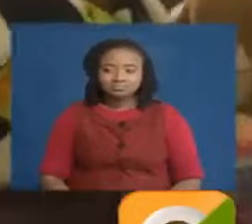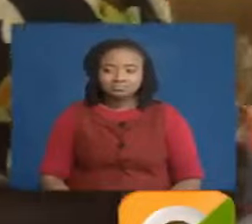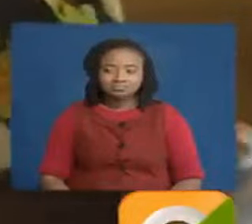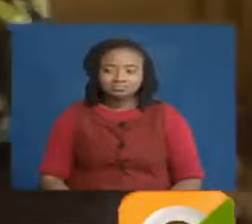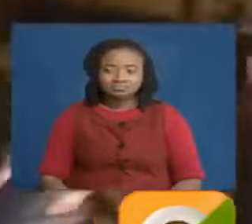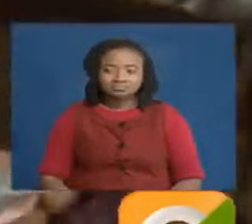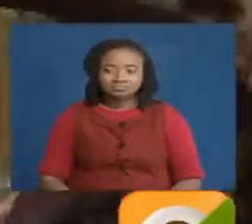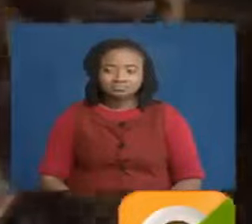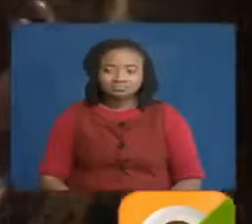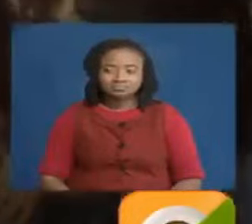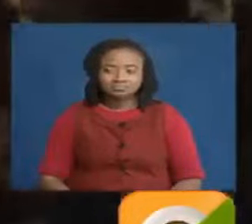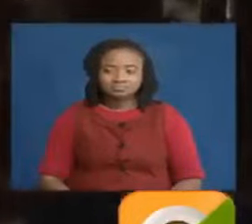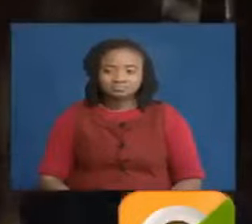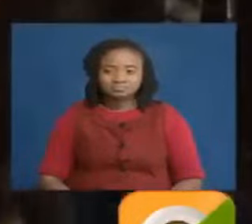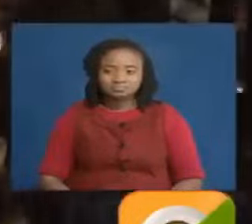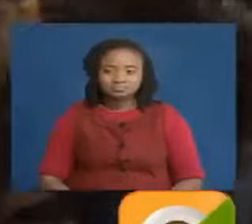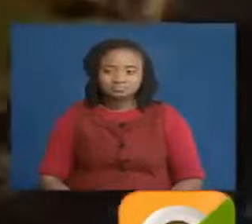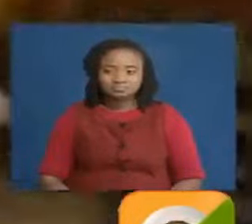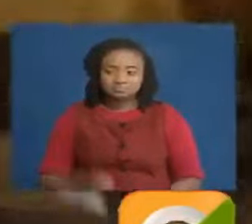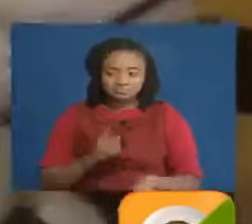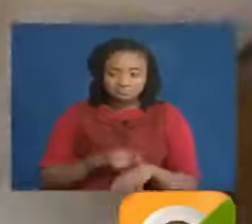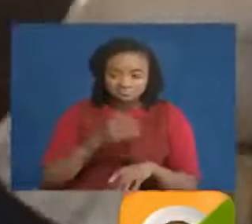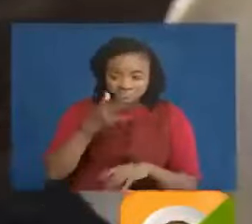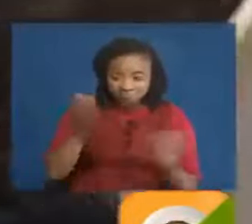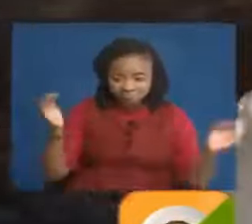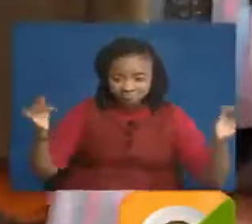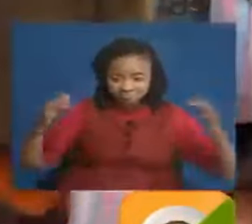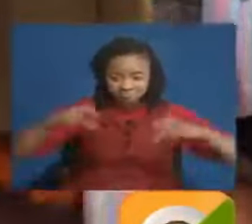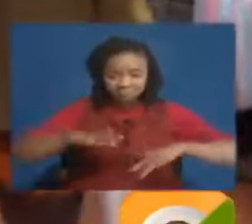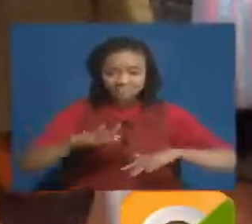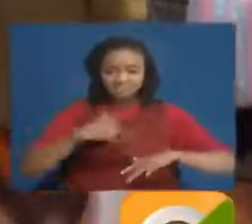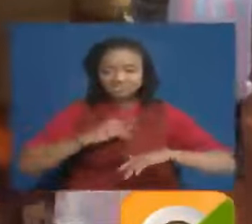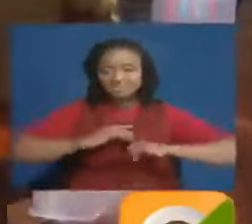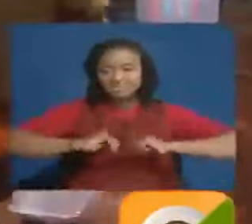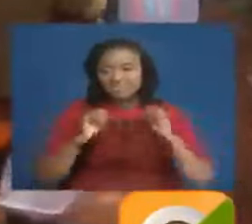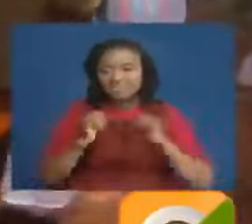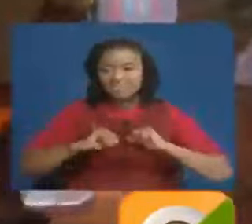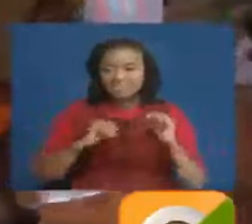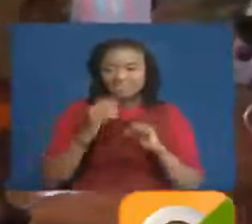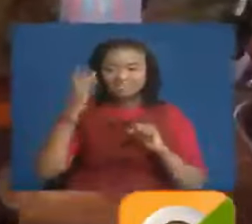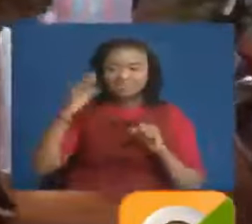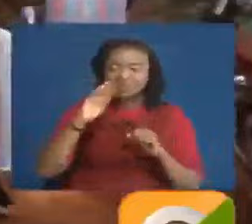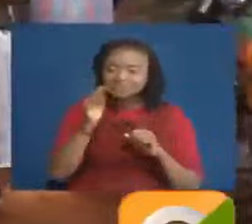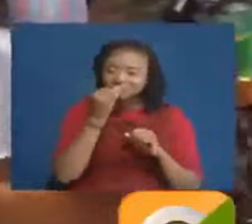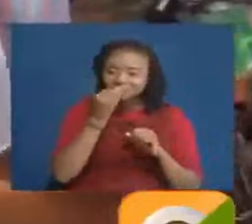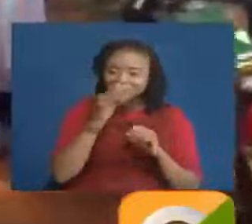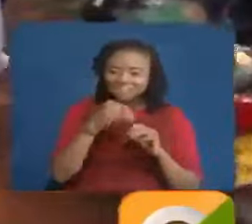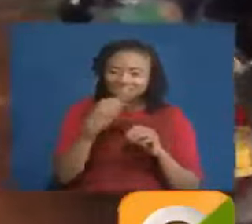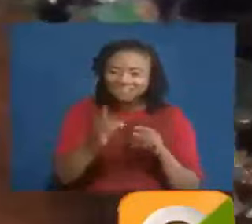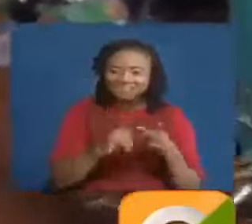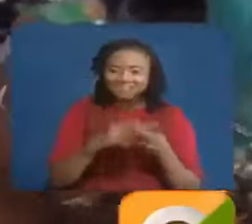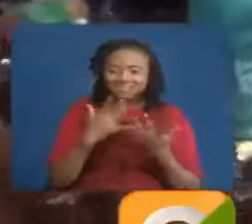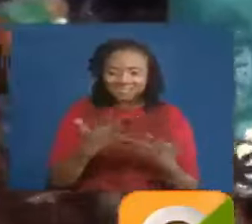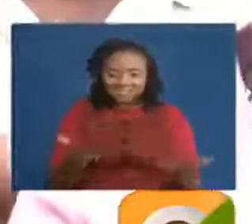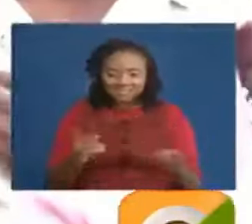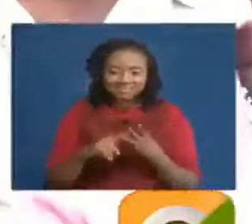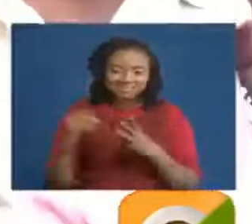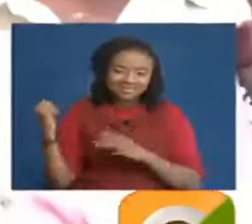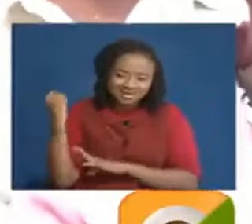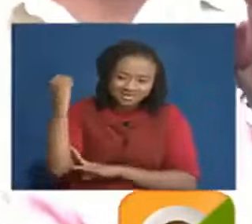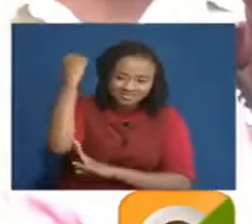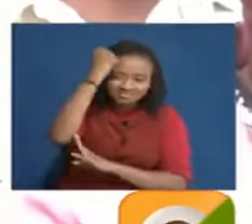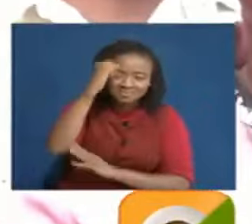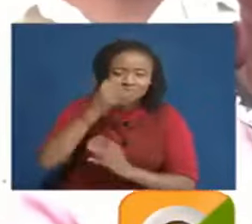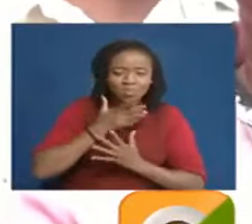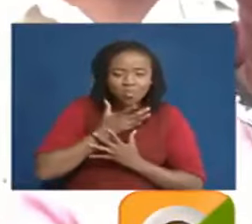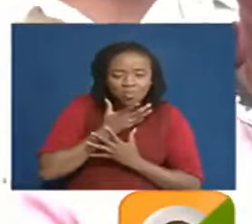The get-together ceremony brought light to their faces after they were treated to goodies including foodstuff and warm blankets. Professionals